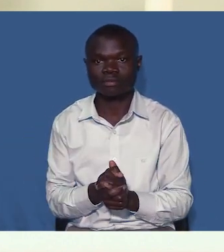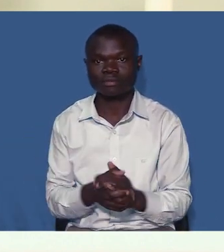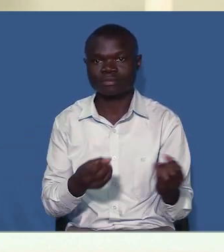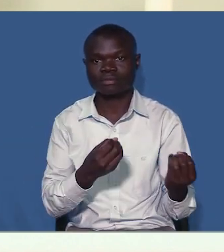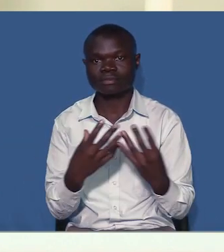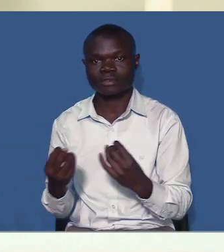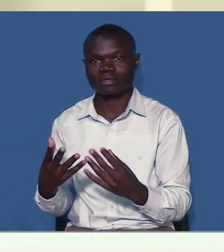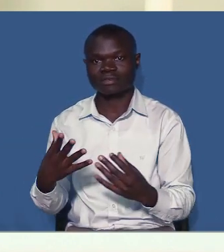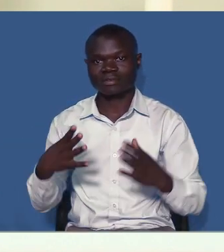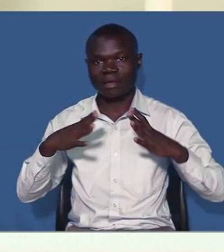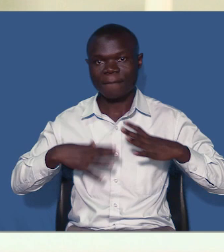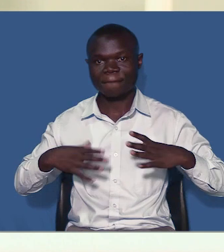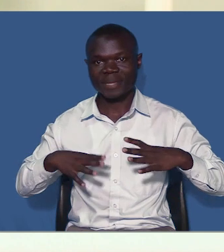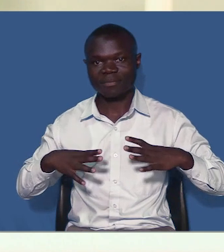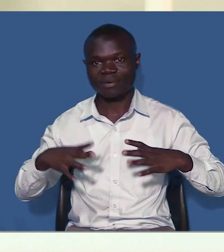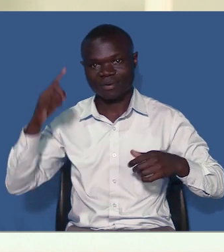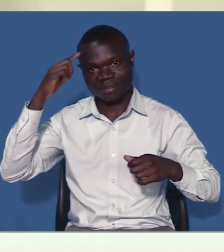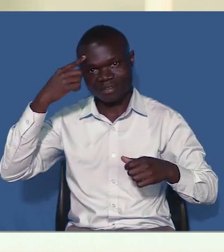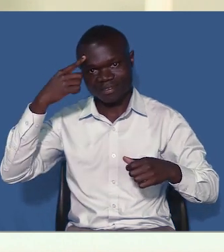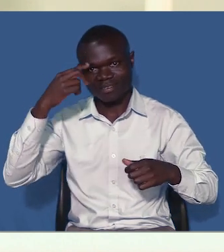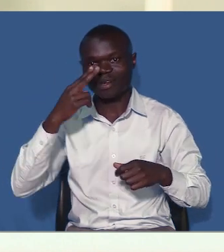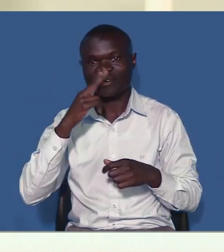Many people thought Fanny Crosby in